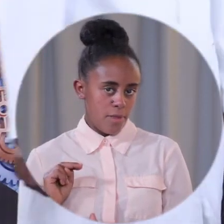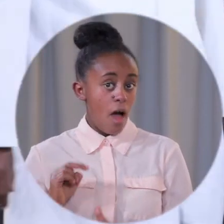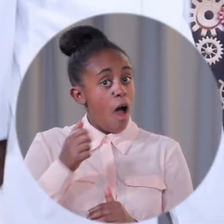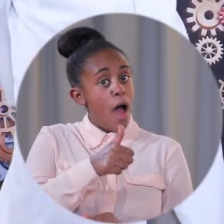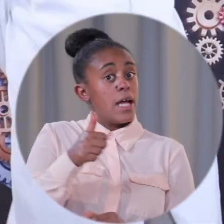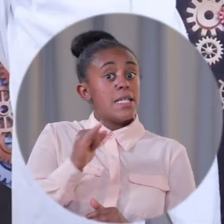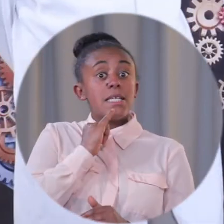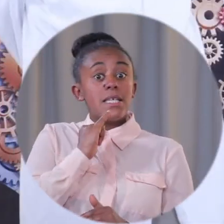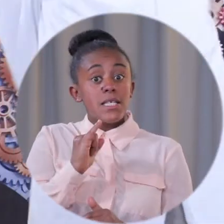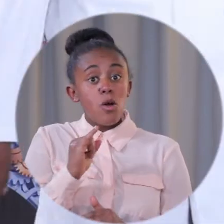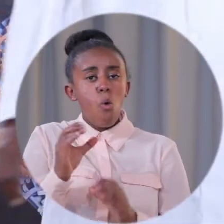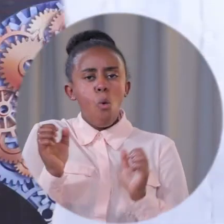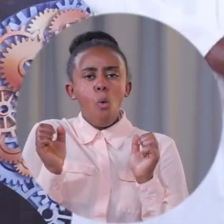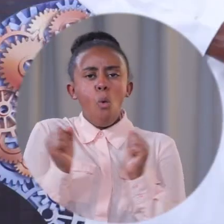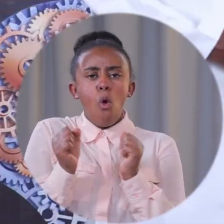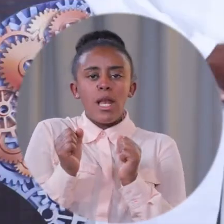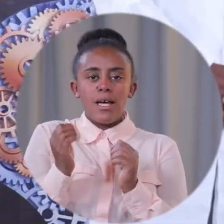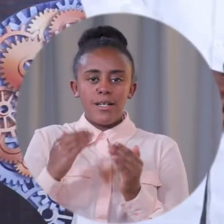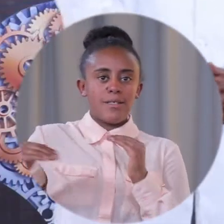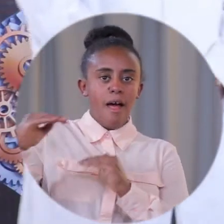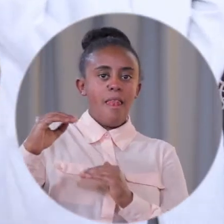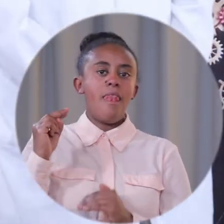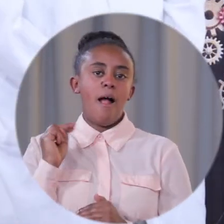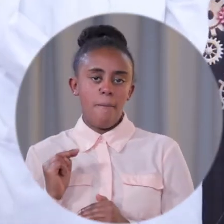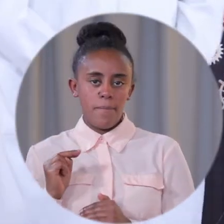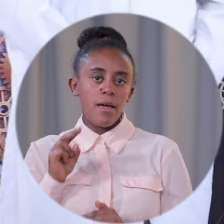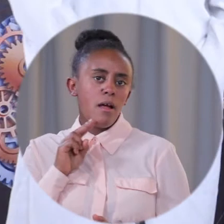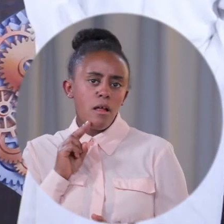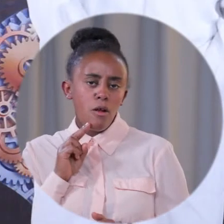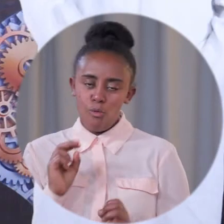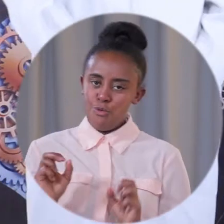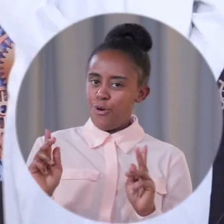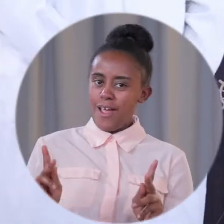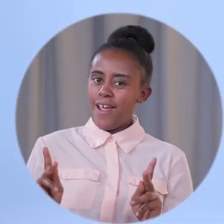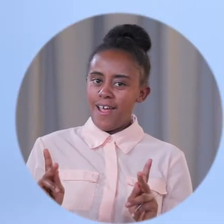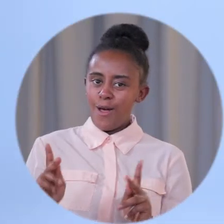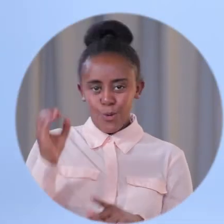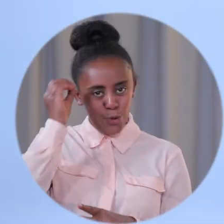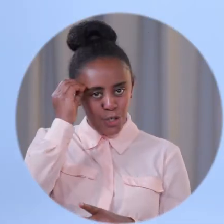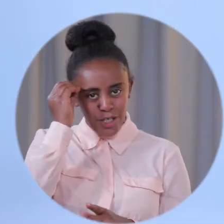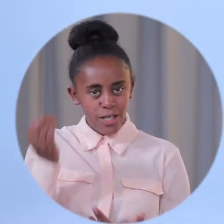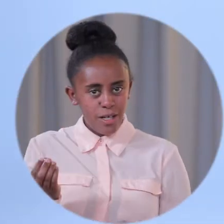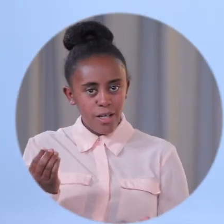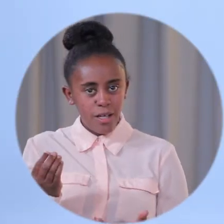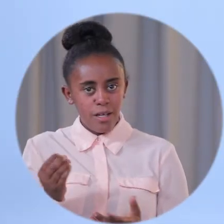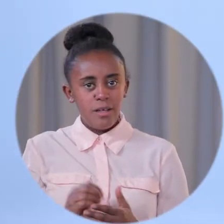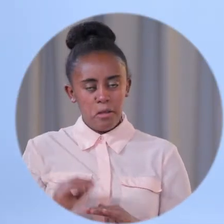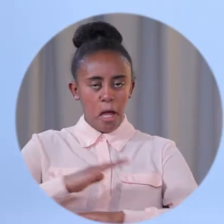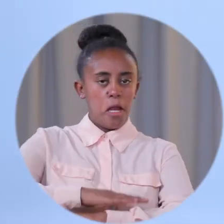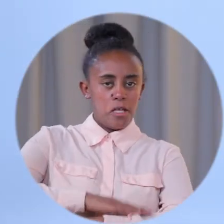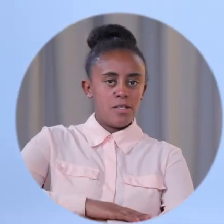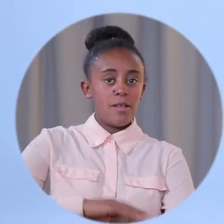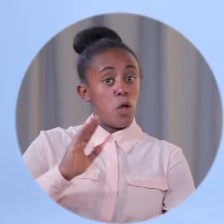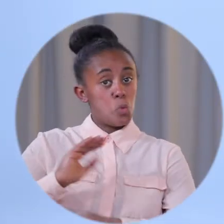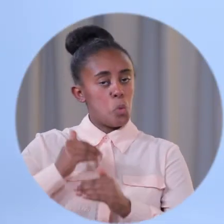is colder than Nakkant. Helen, okay, Urji, take a rest. See